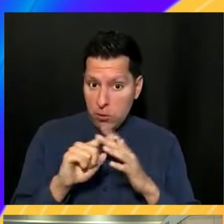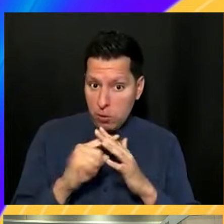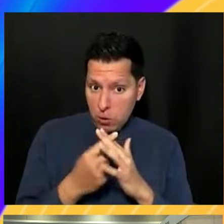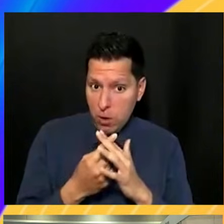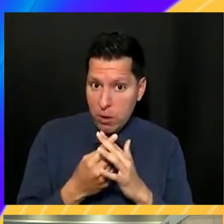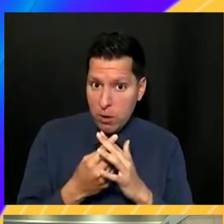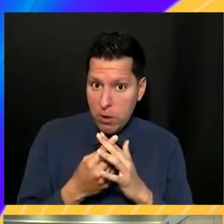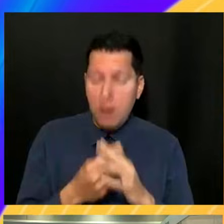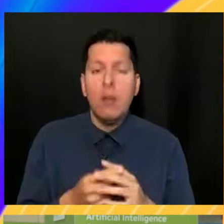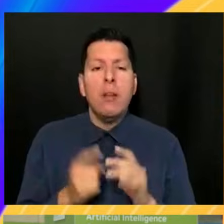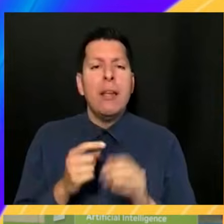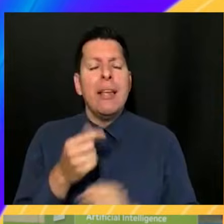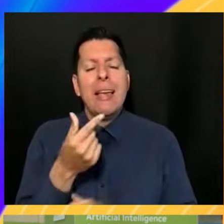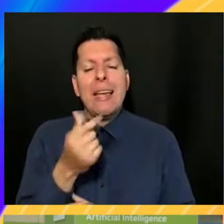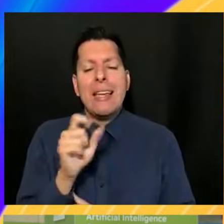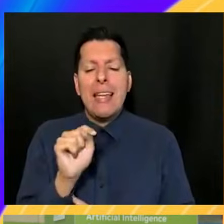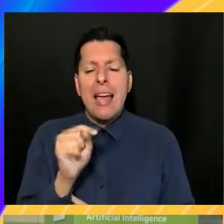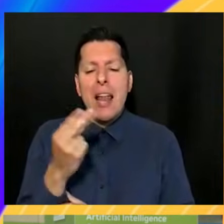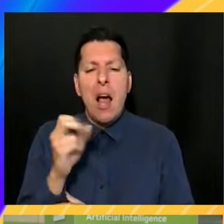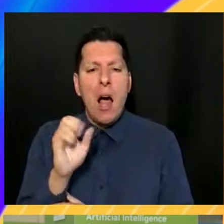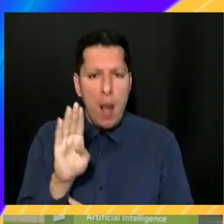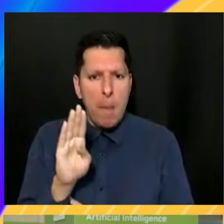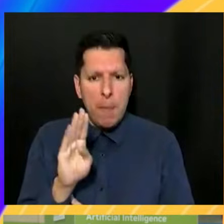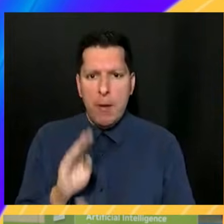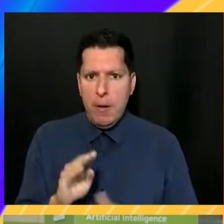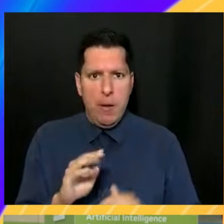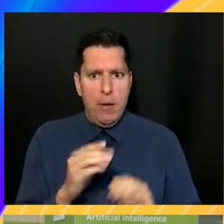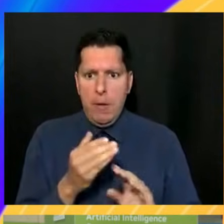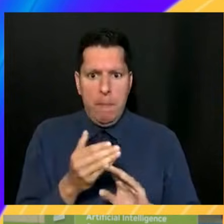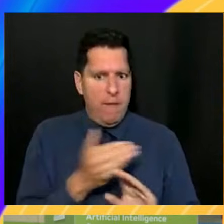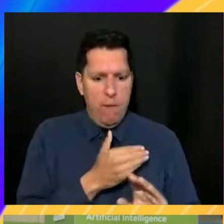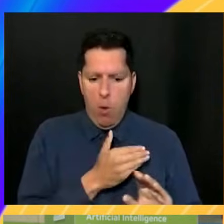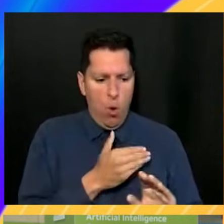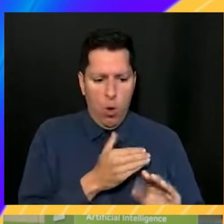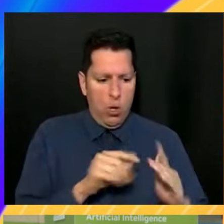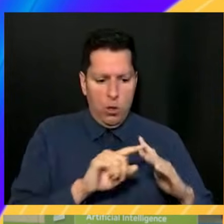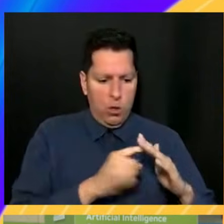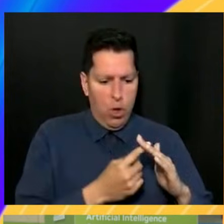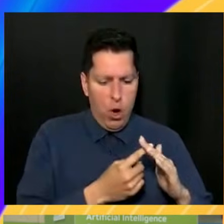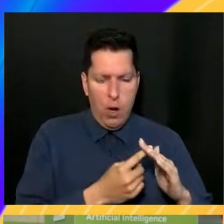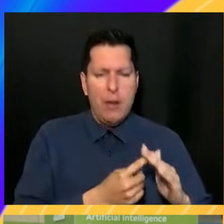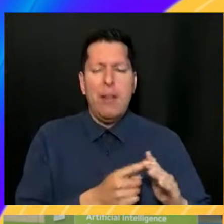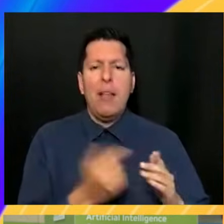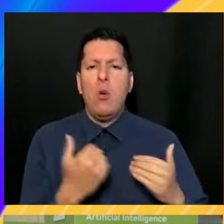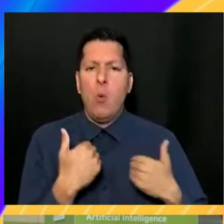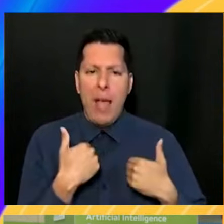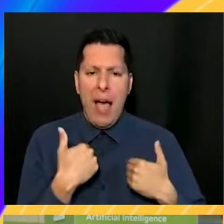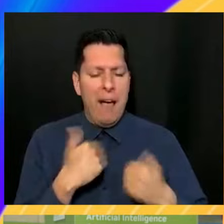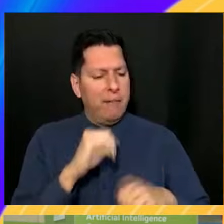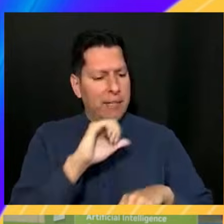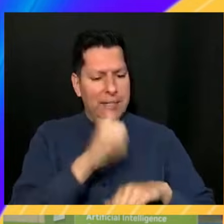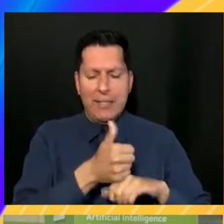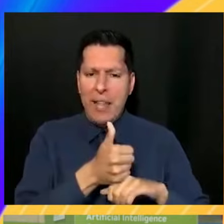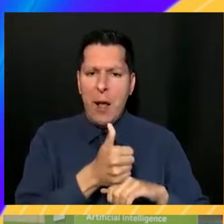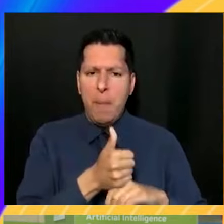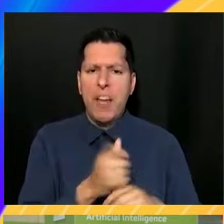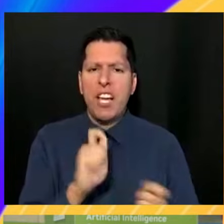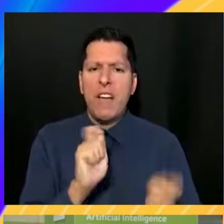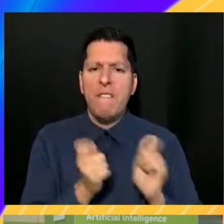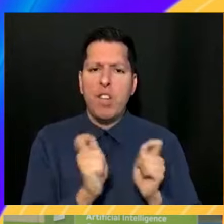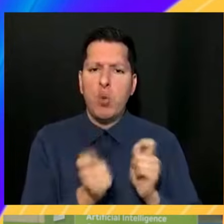GitHub repo for Landing Zone Accelerator. And in that, there's a sample configurations folder. And then there's different